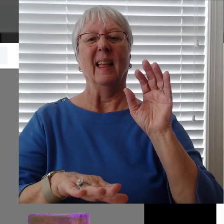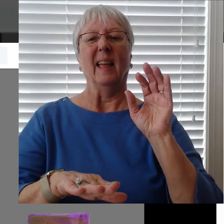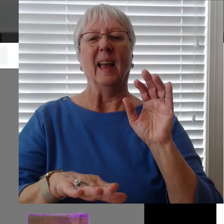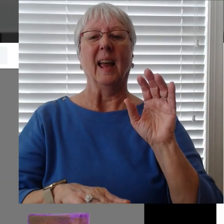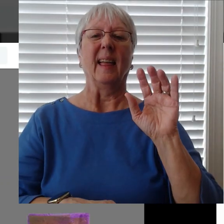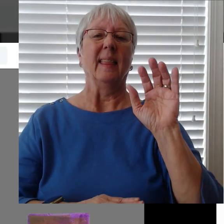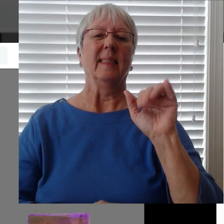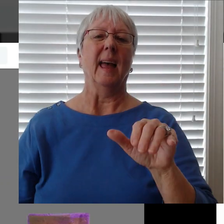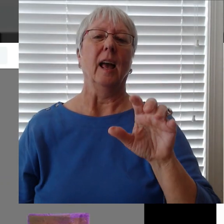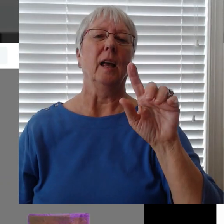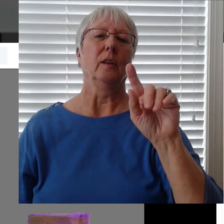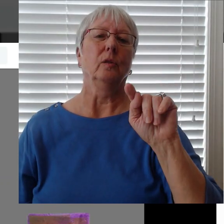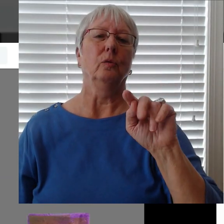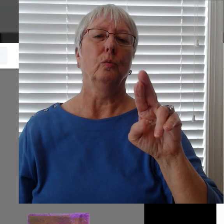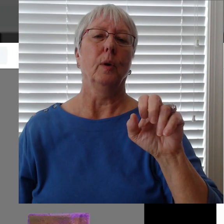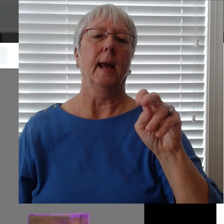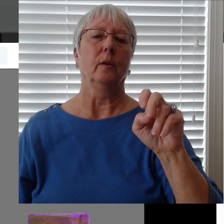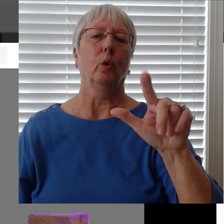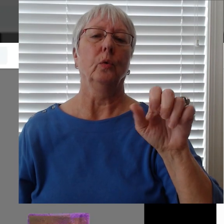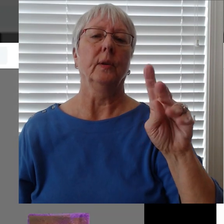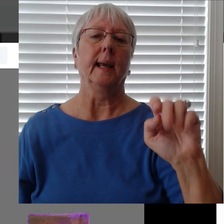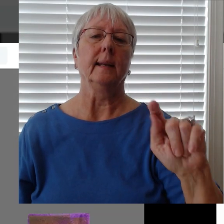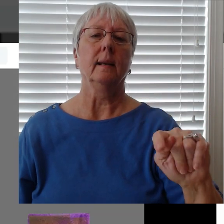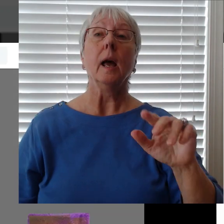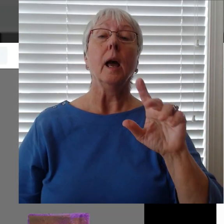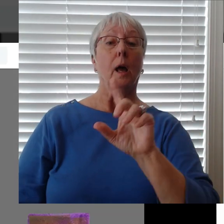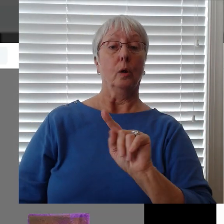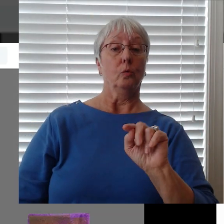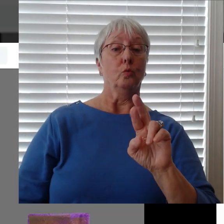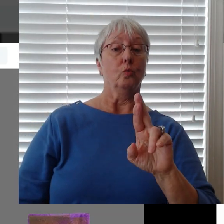allows all the light to pass through. Controlling the balance